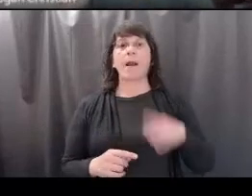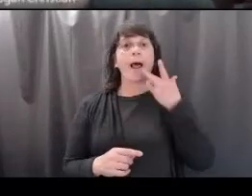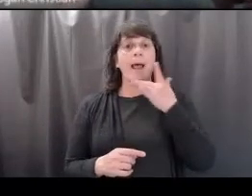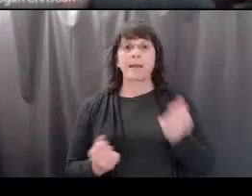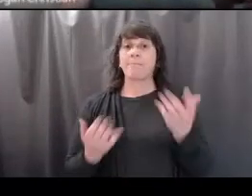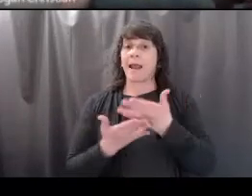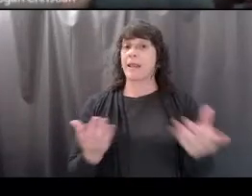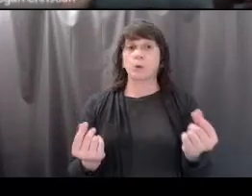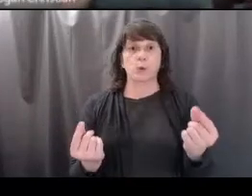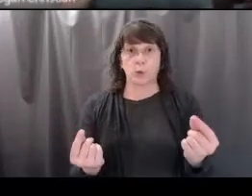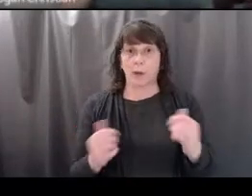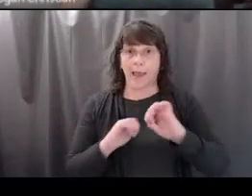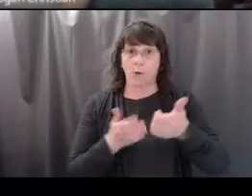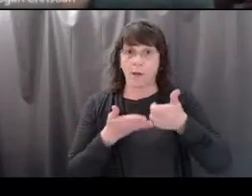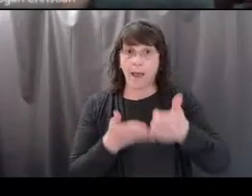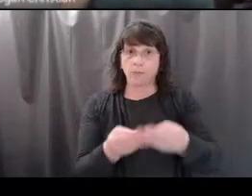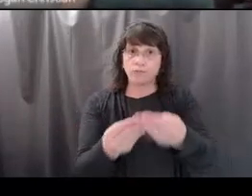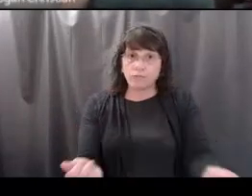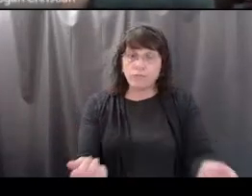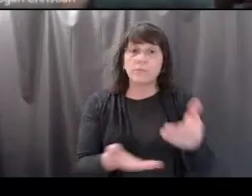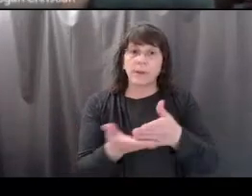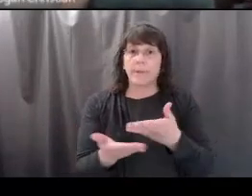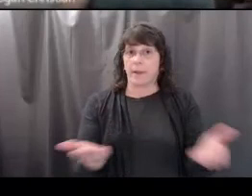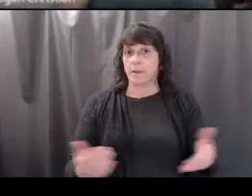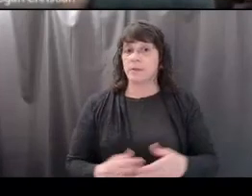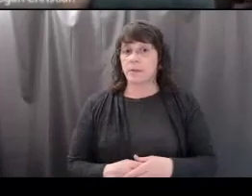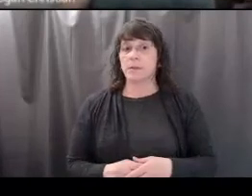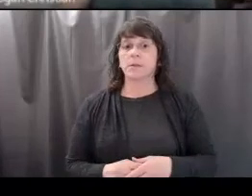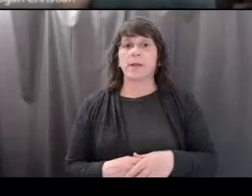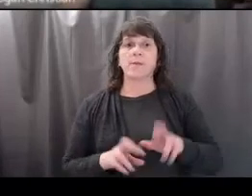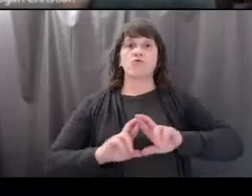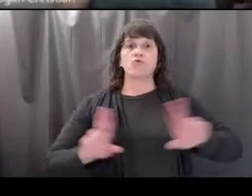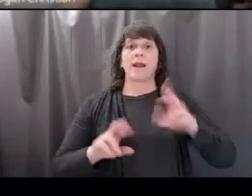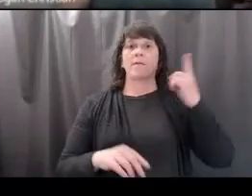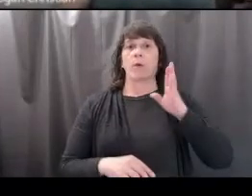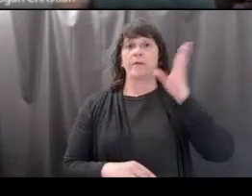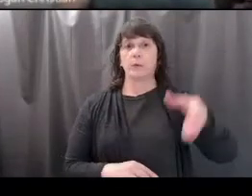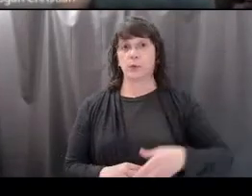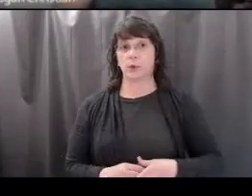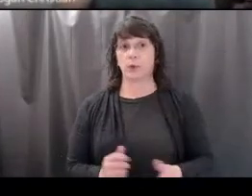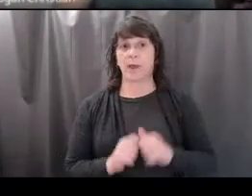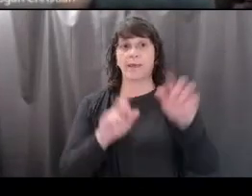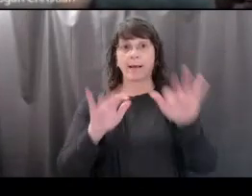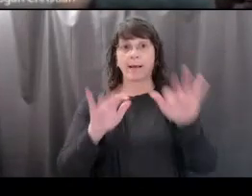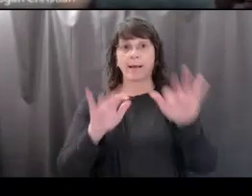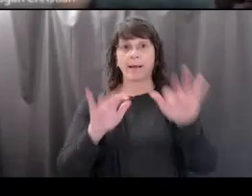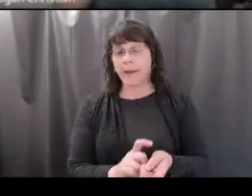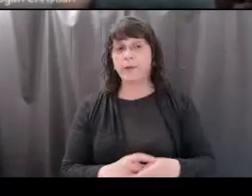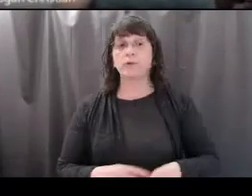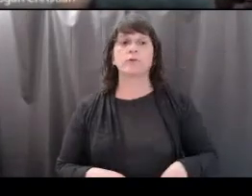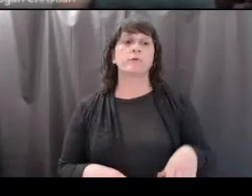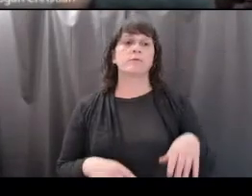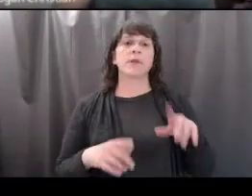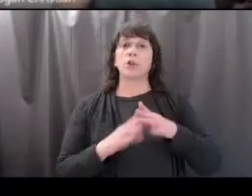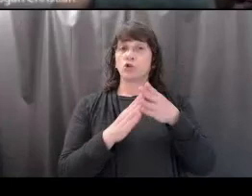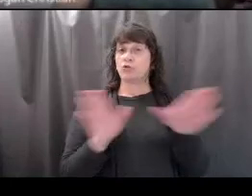of things that we can do to address some of these things and prepare for a future with climate change, as well as just in